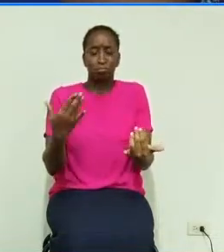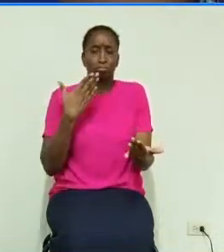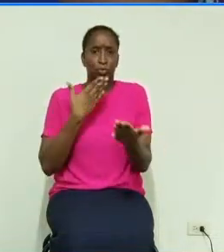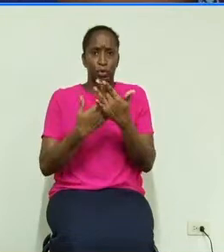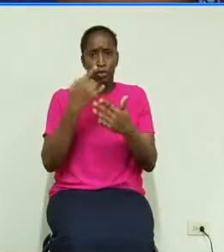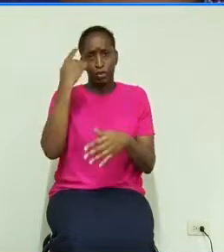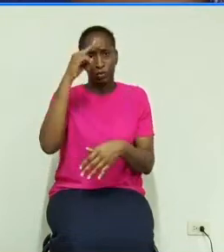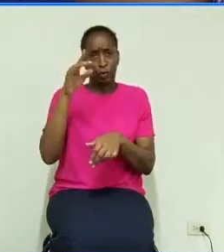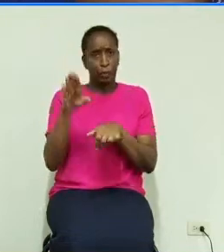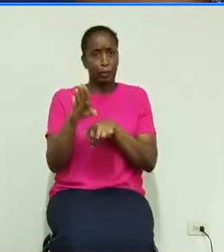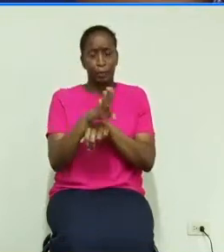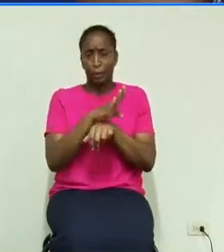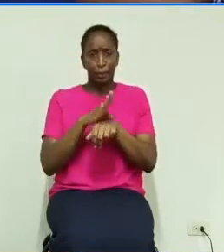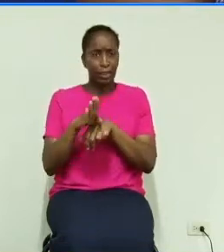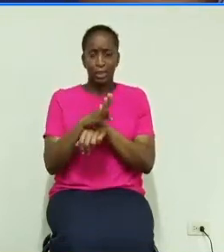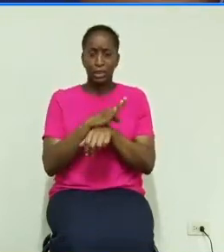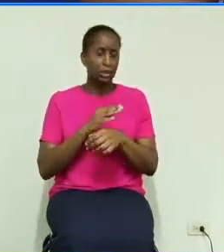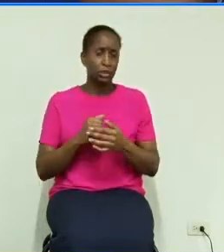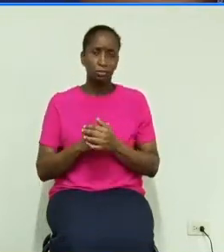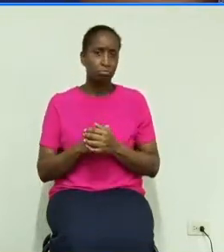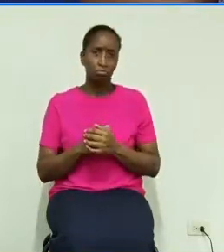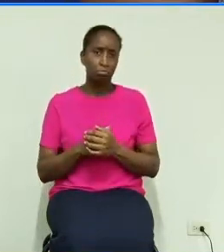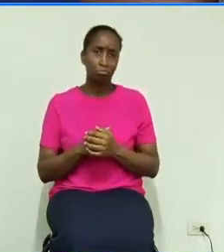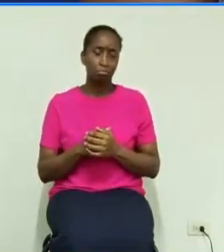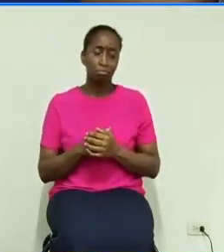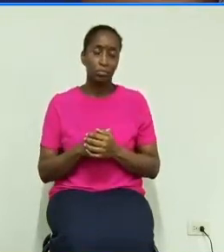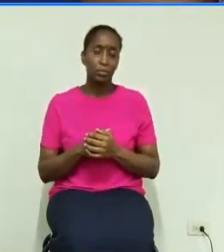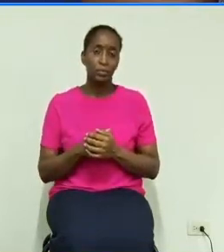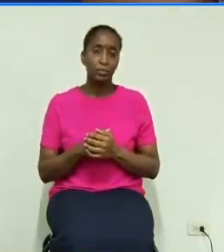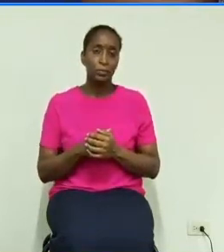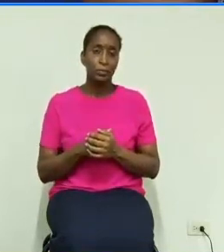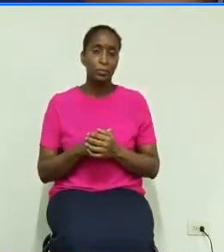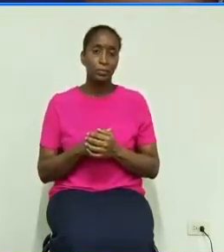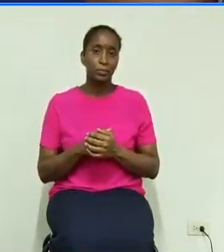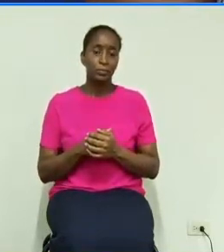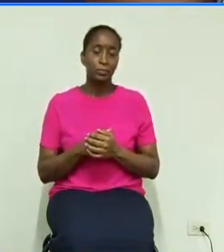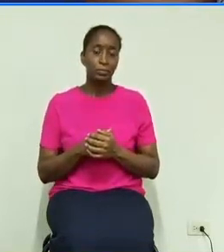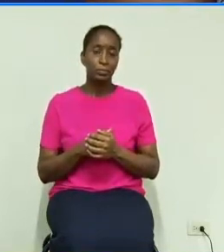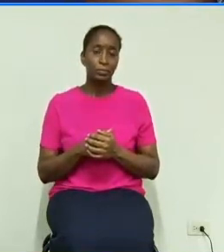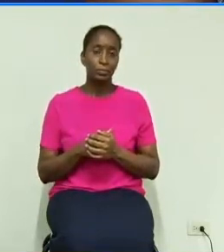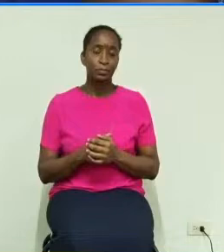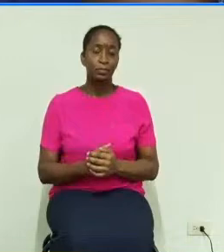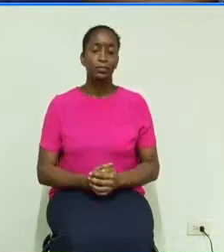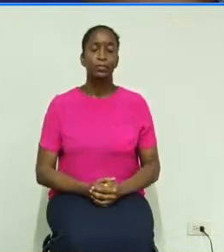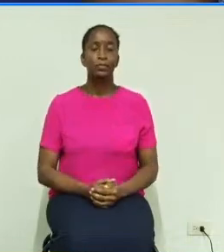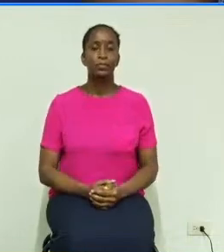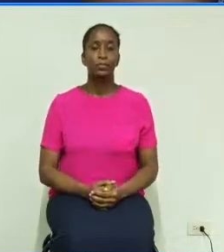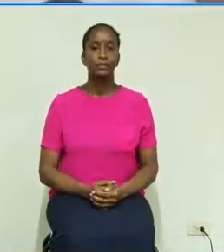alternative, upside down. By the time you get that sorted out, then what?